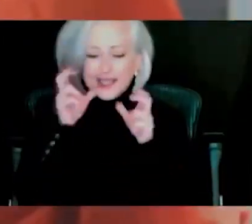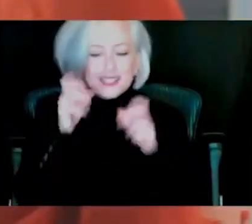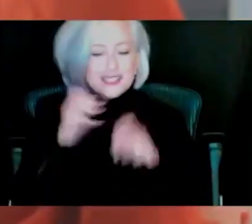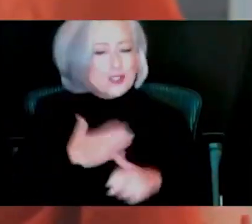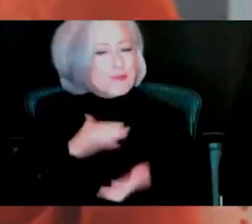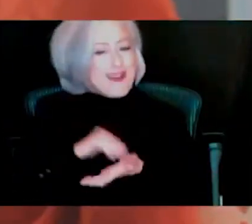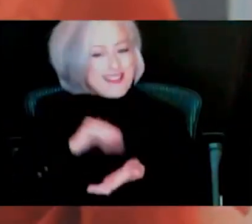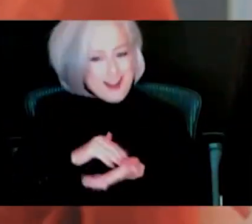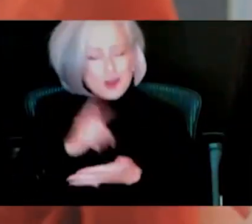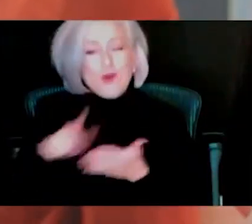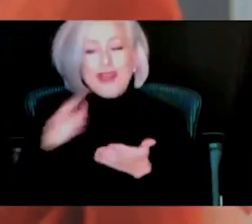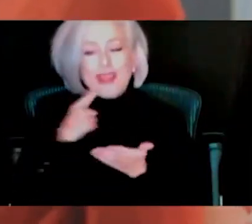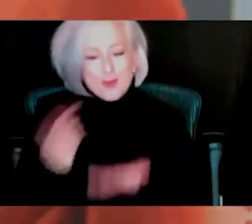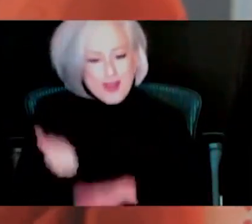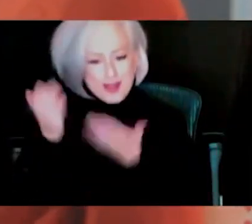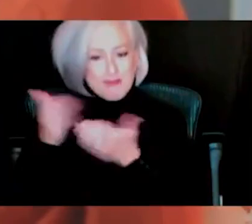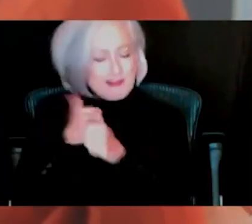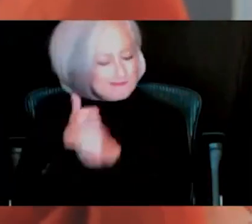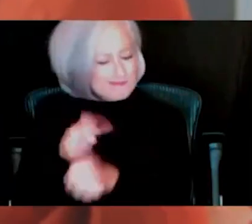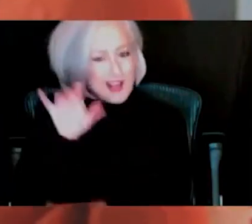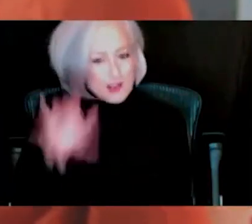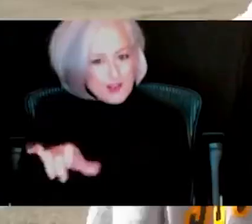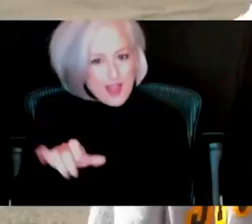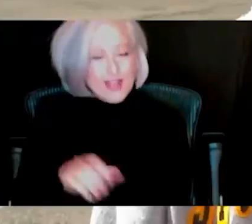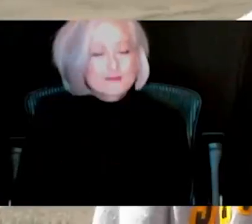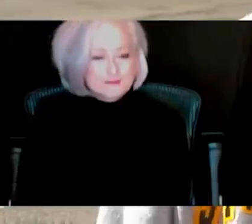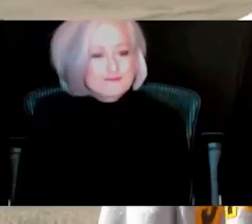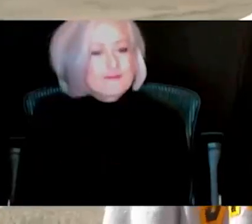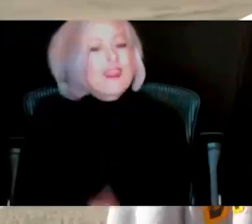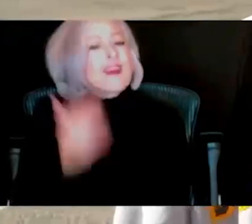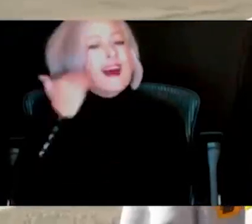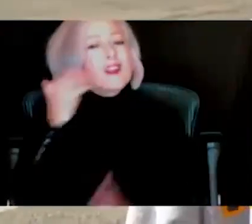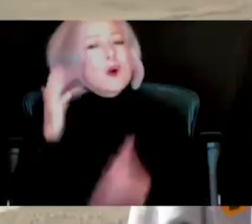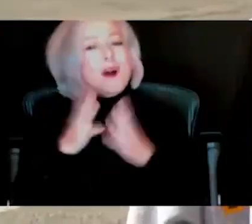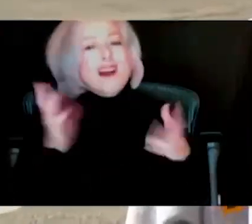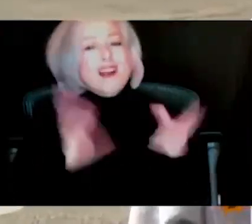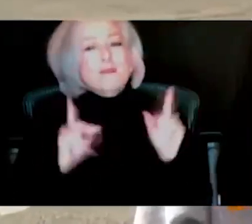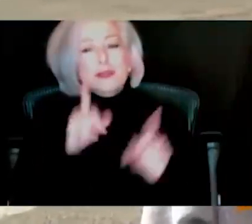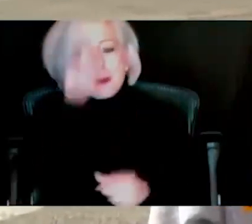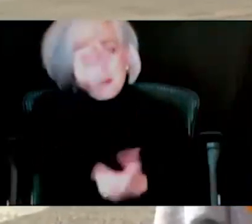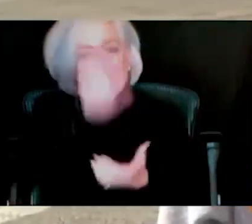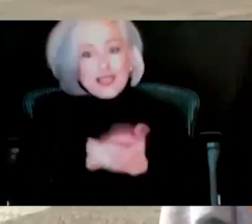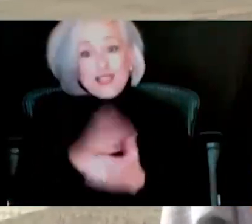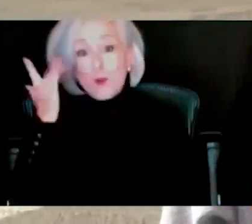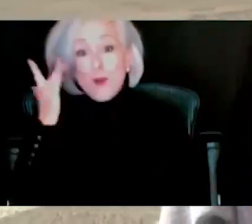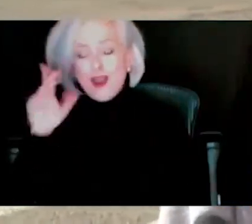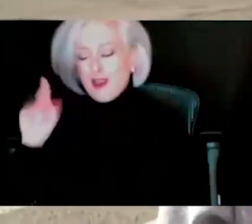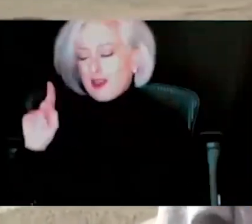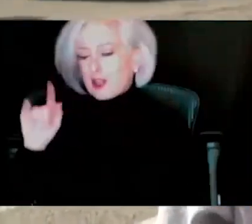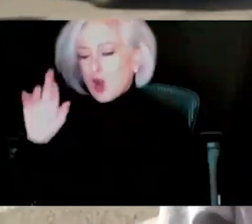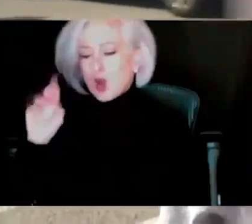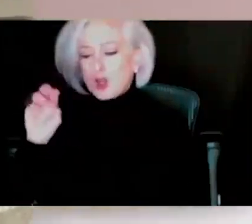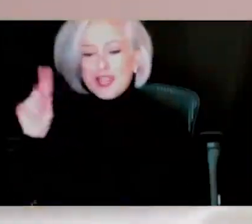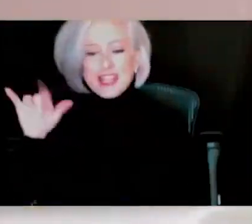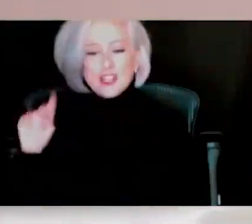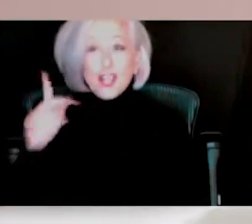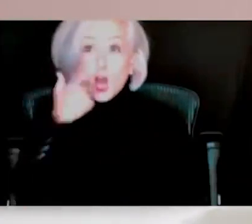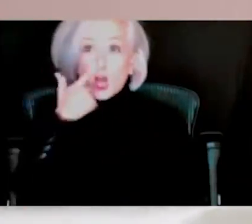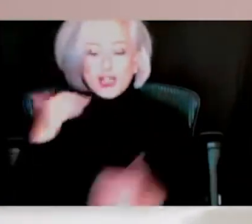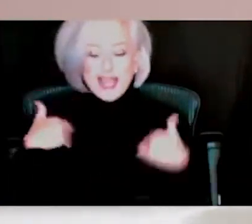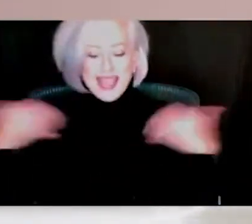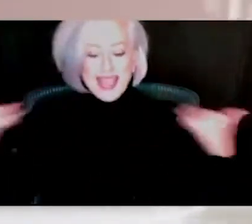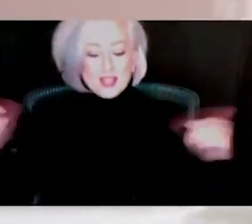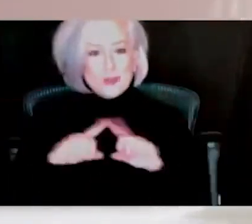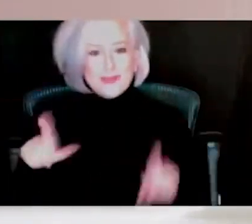recommends and stick to that. Yeah, I know probably a lot of people believe it because it's the Kardashians and they look like angels, but they're like 50 years old.